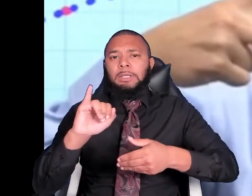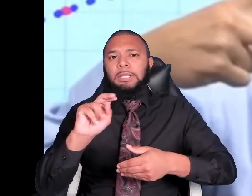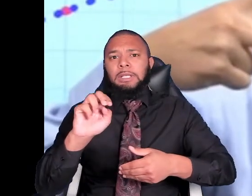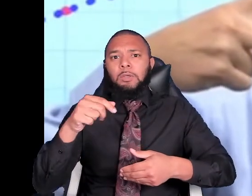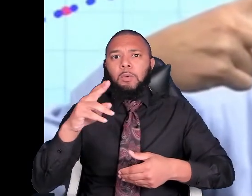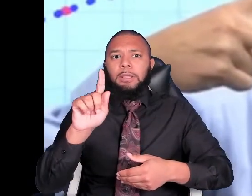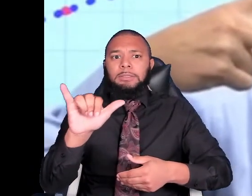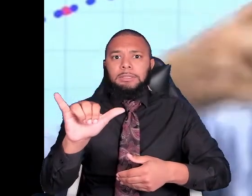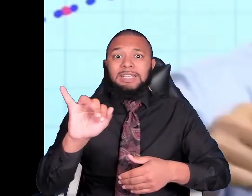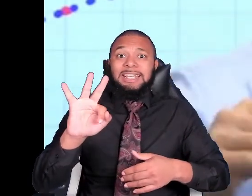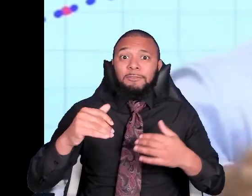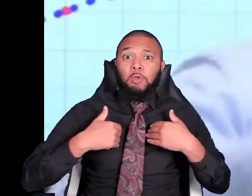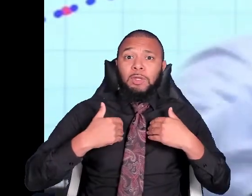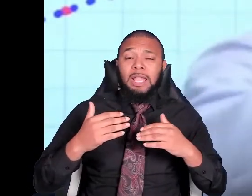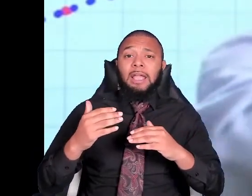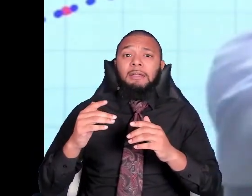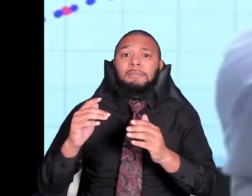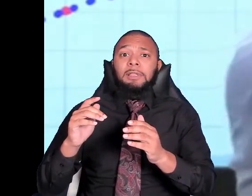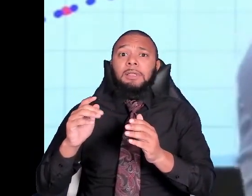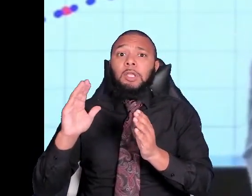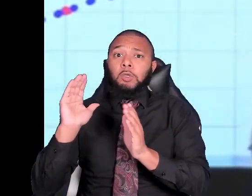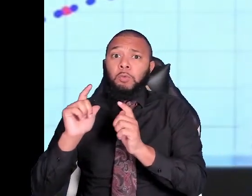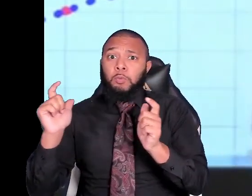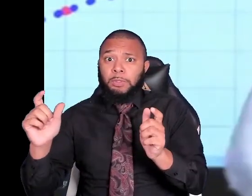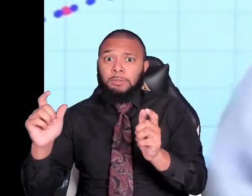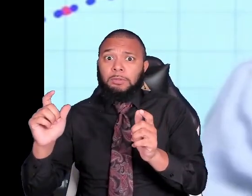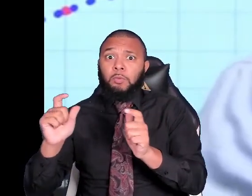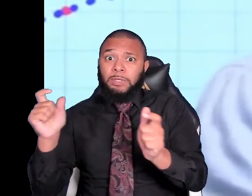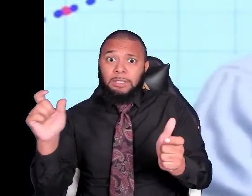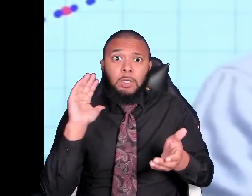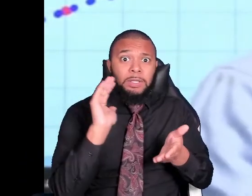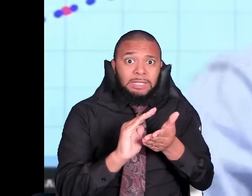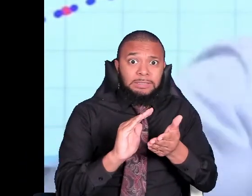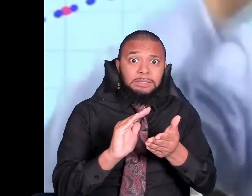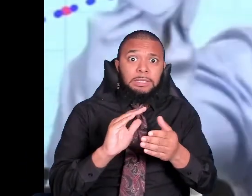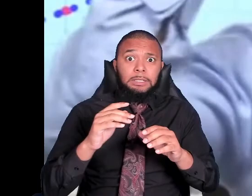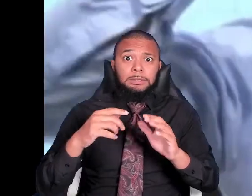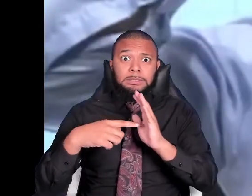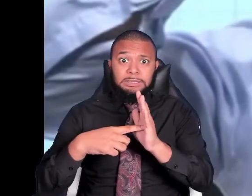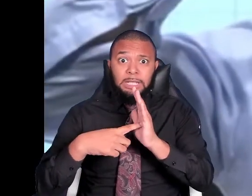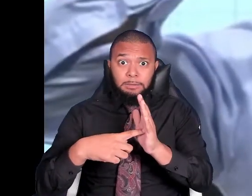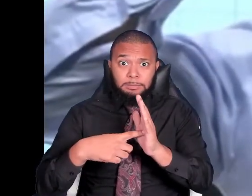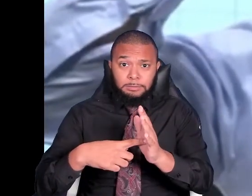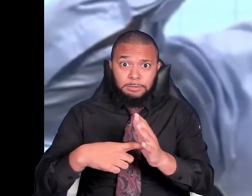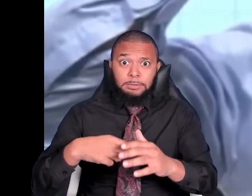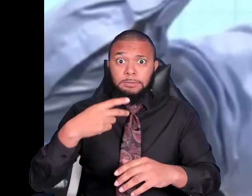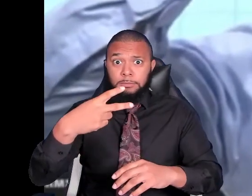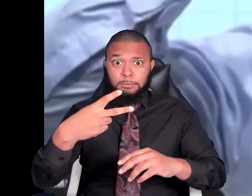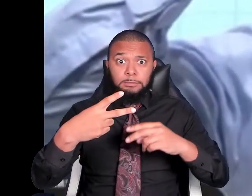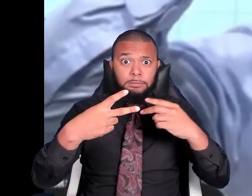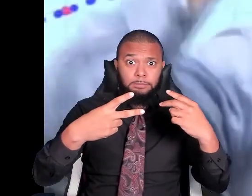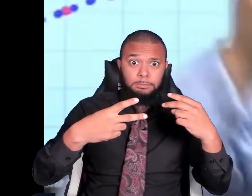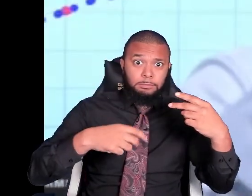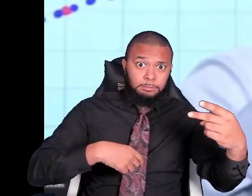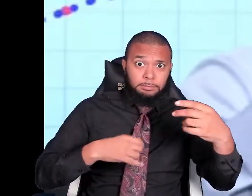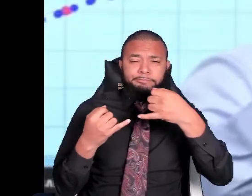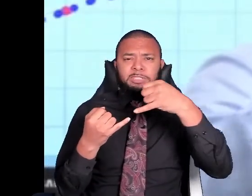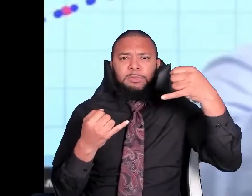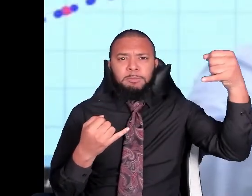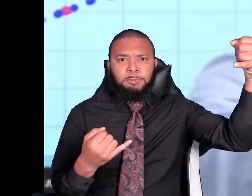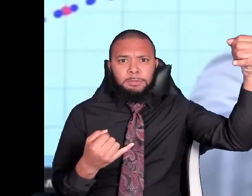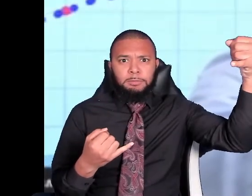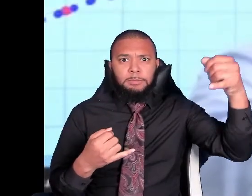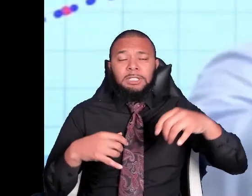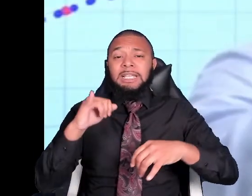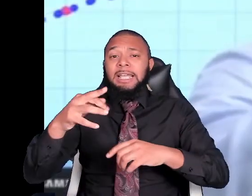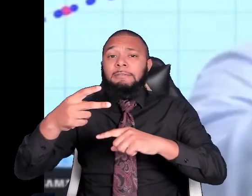than sign, make sure you used a dashed line. If it is less than or equal to, or